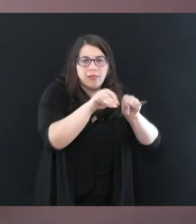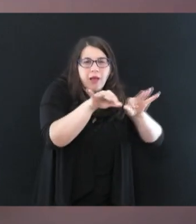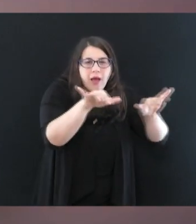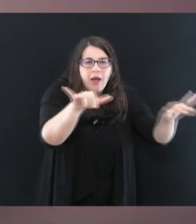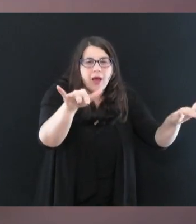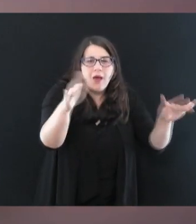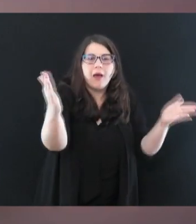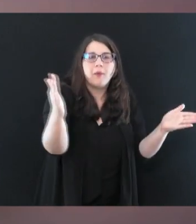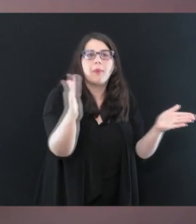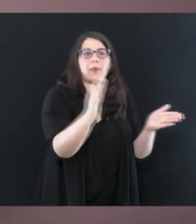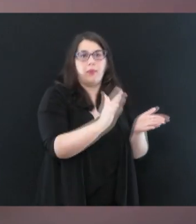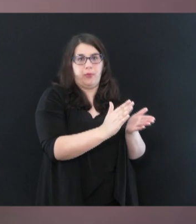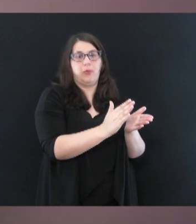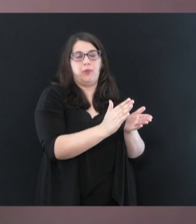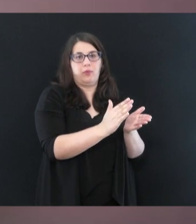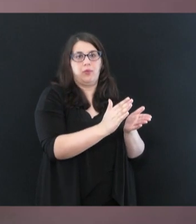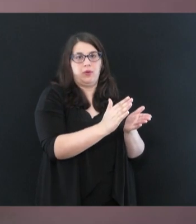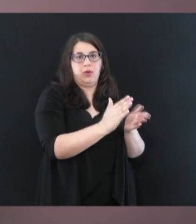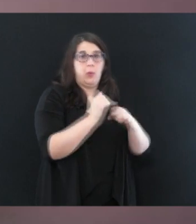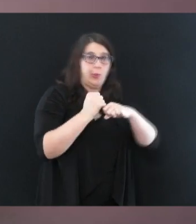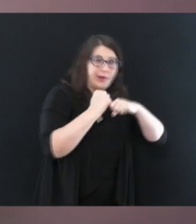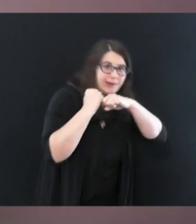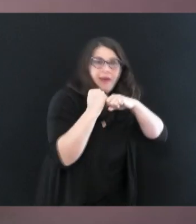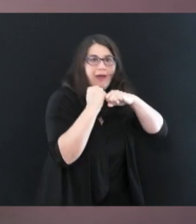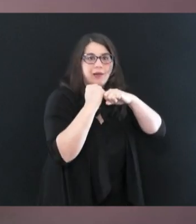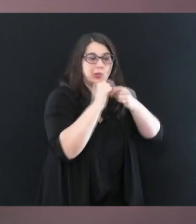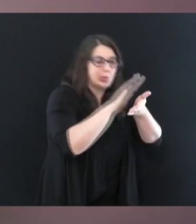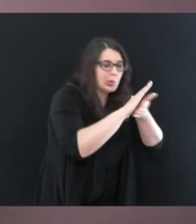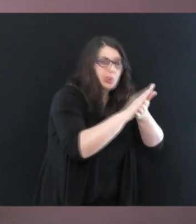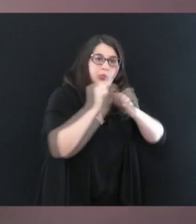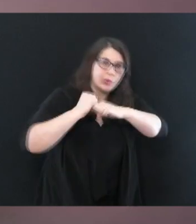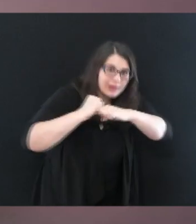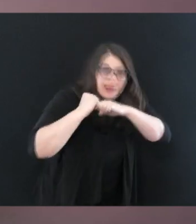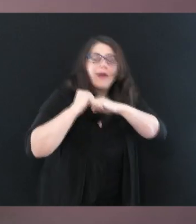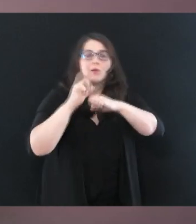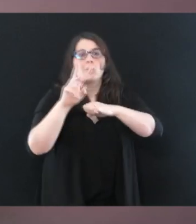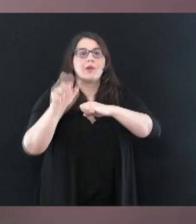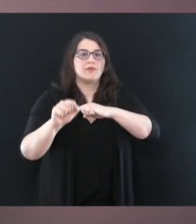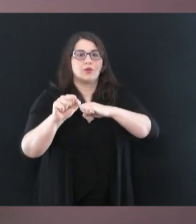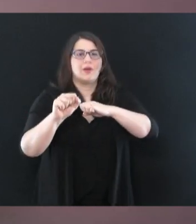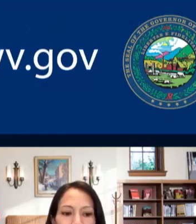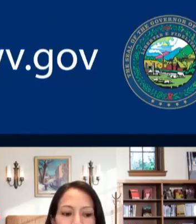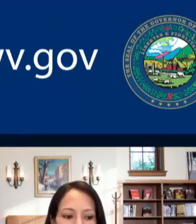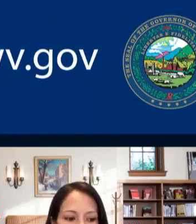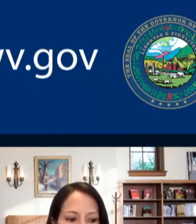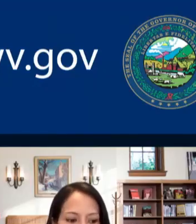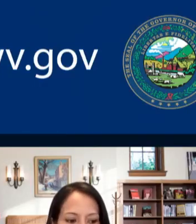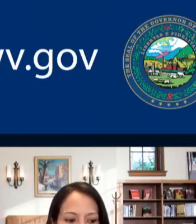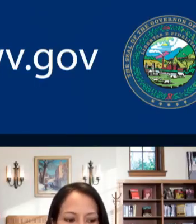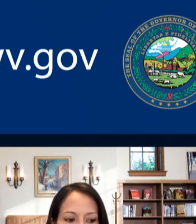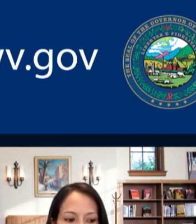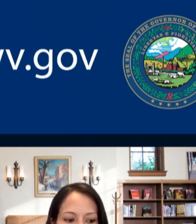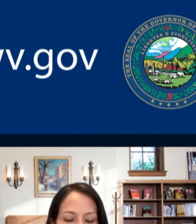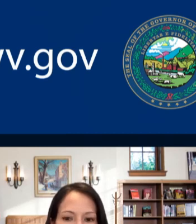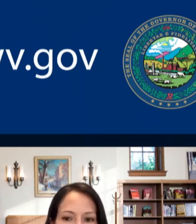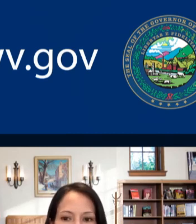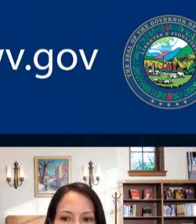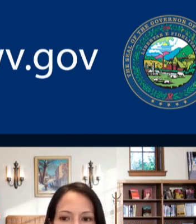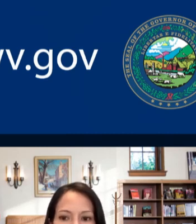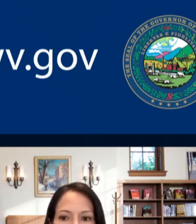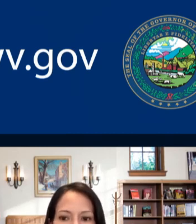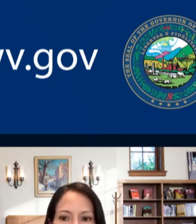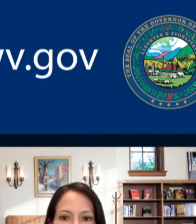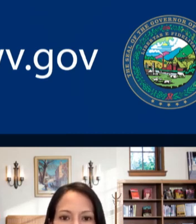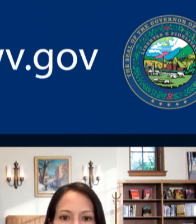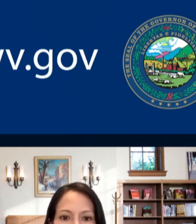makes West Virginia safe. And thank you for all you're doing to make that happen. All right, thank you, Dr. Marsh. Next to Dr. Ayn